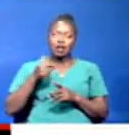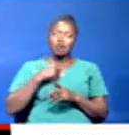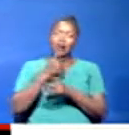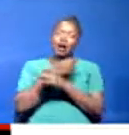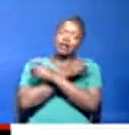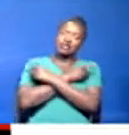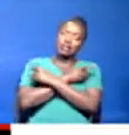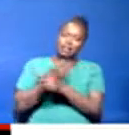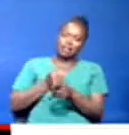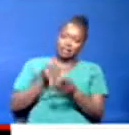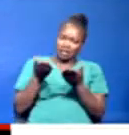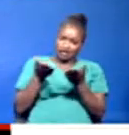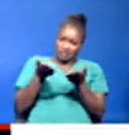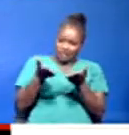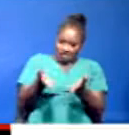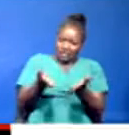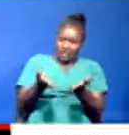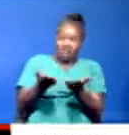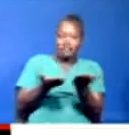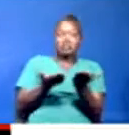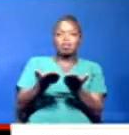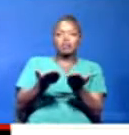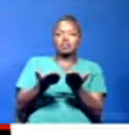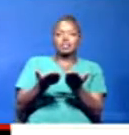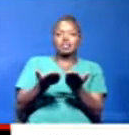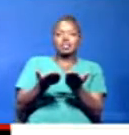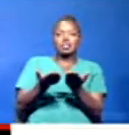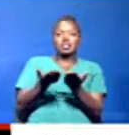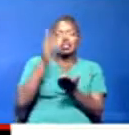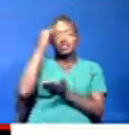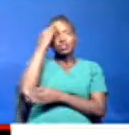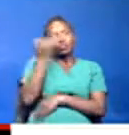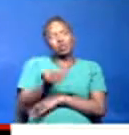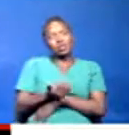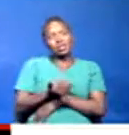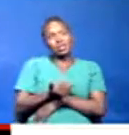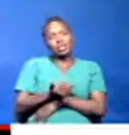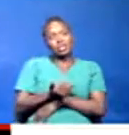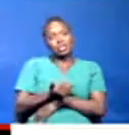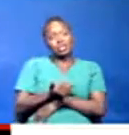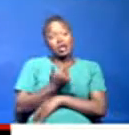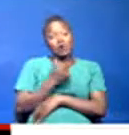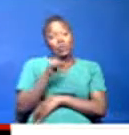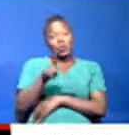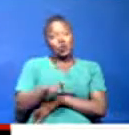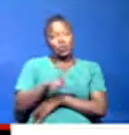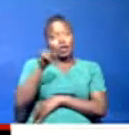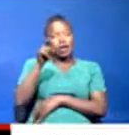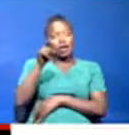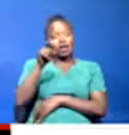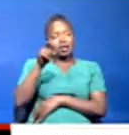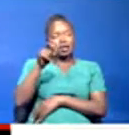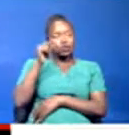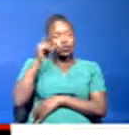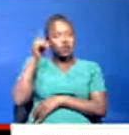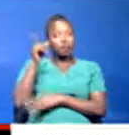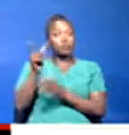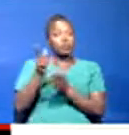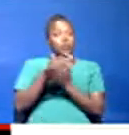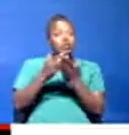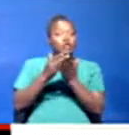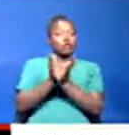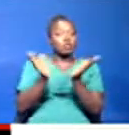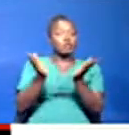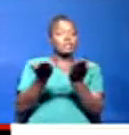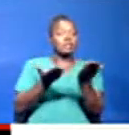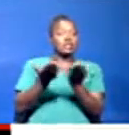a service? For what reason? So we need to wake up as part of public service. We should be the one to